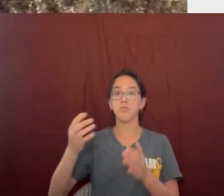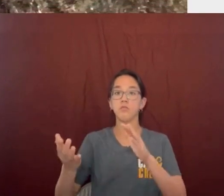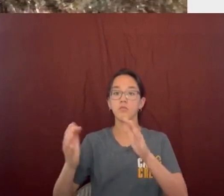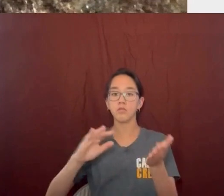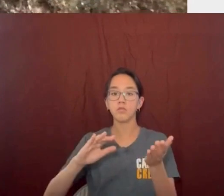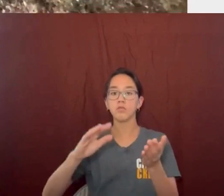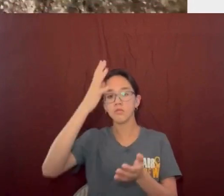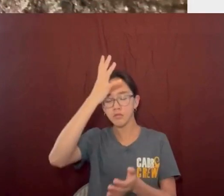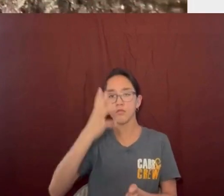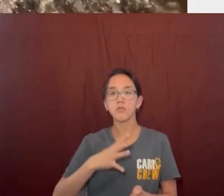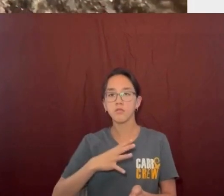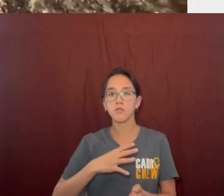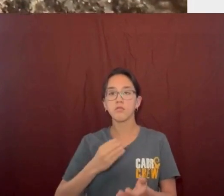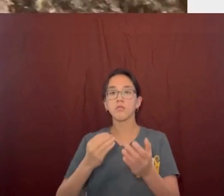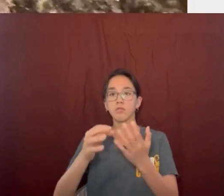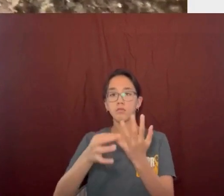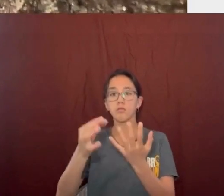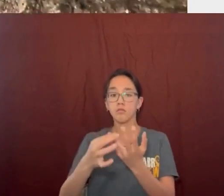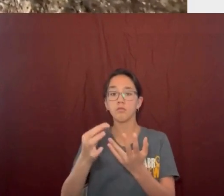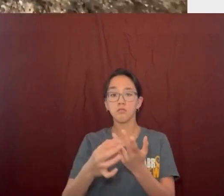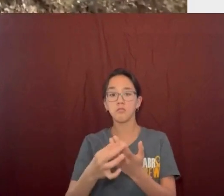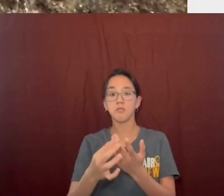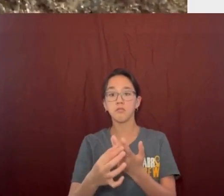the dead man's fingers